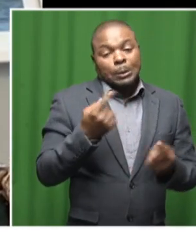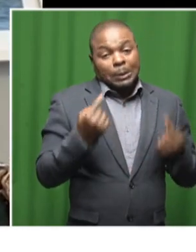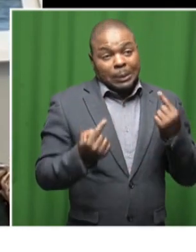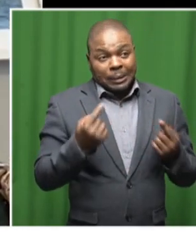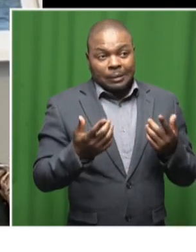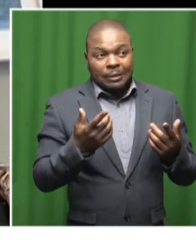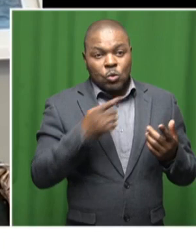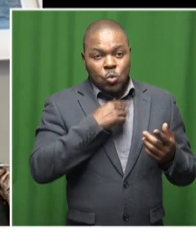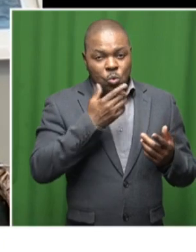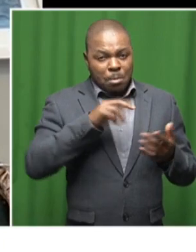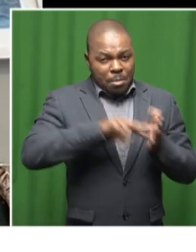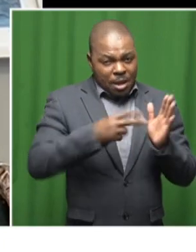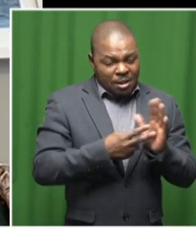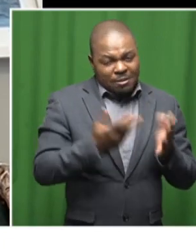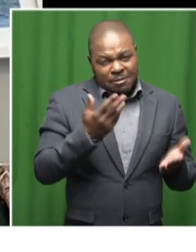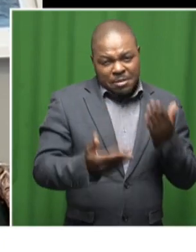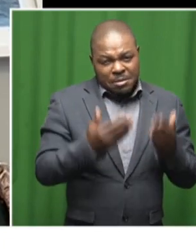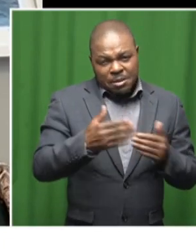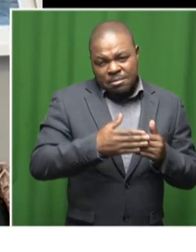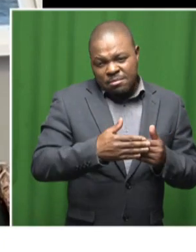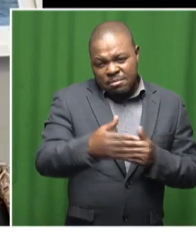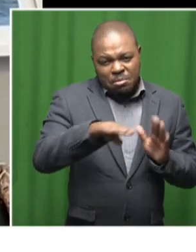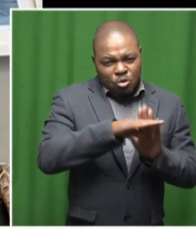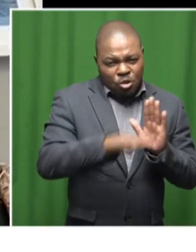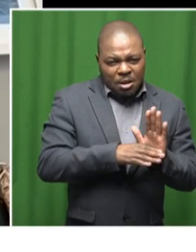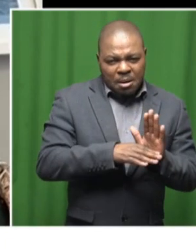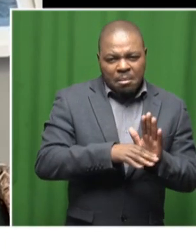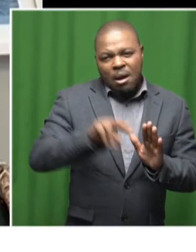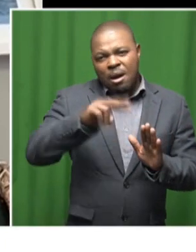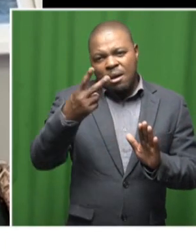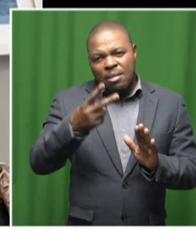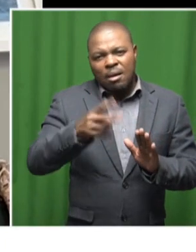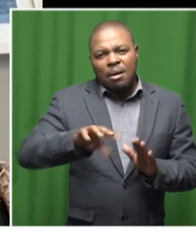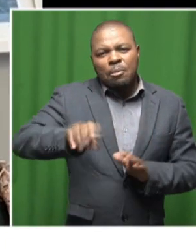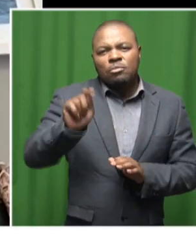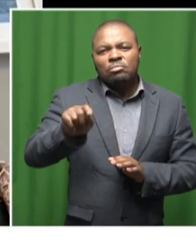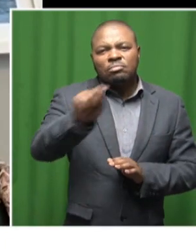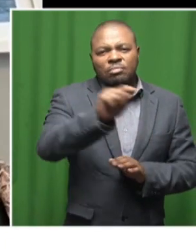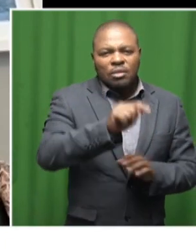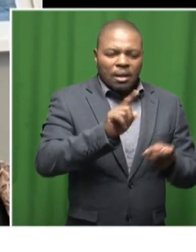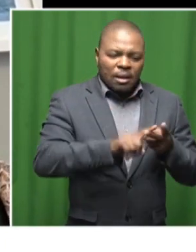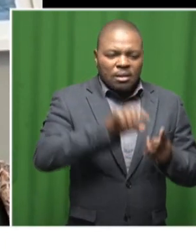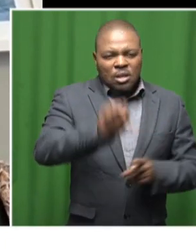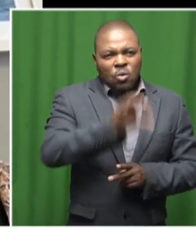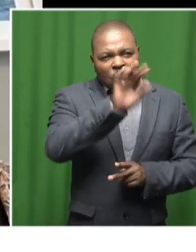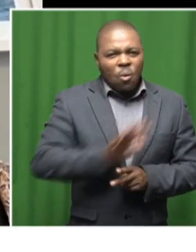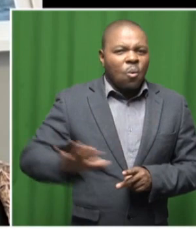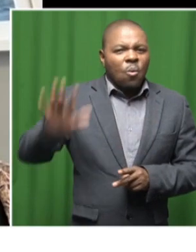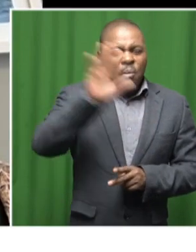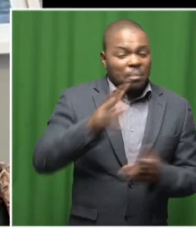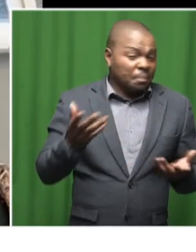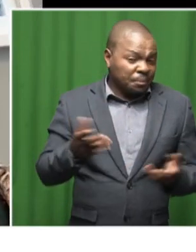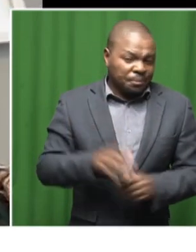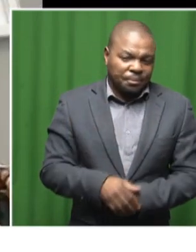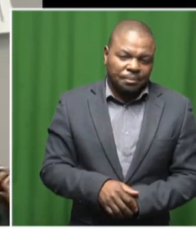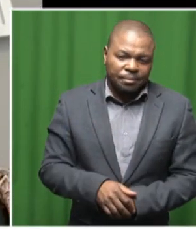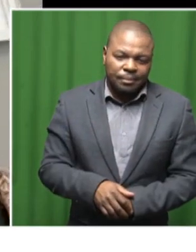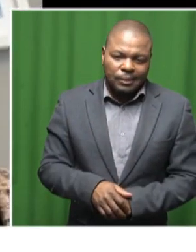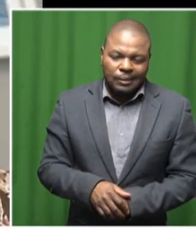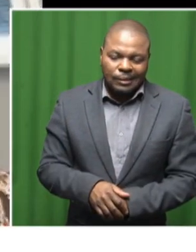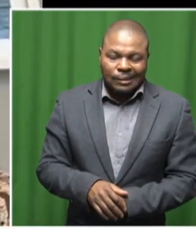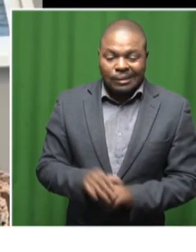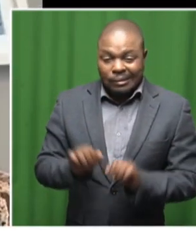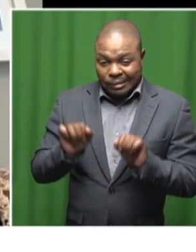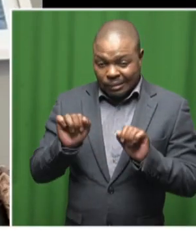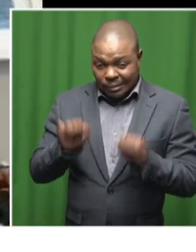on branching out, or rather branching this program to the other parts of the province and possibly to the rest of the country? Yes,